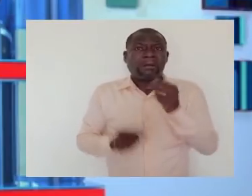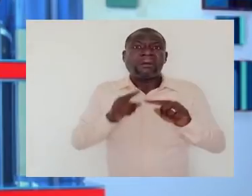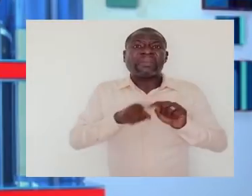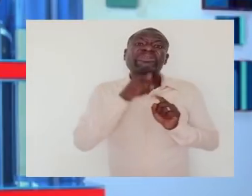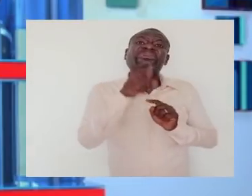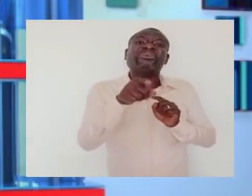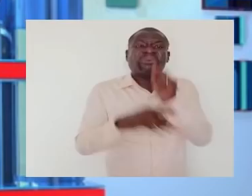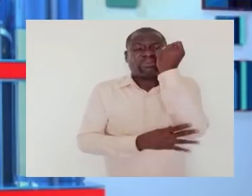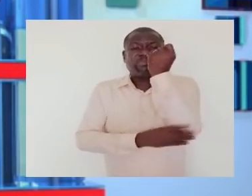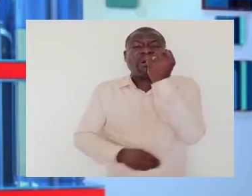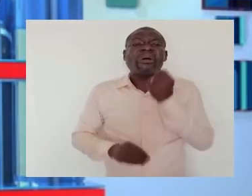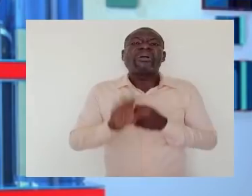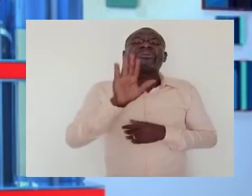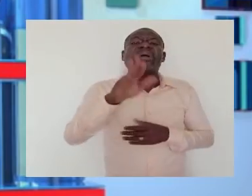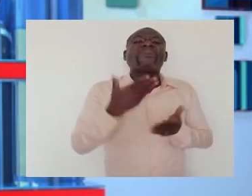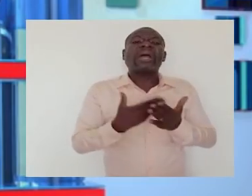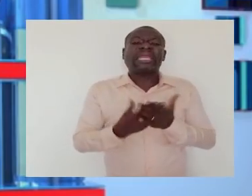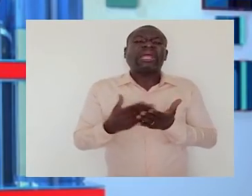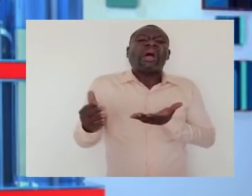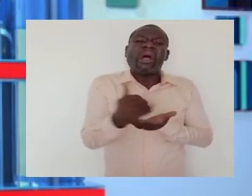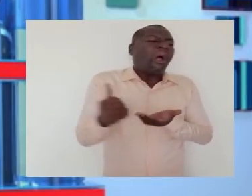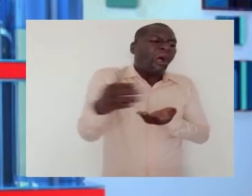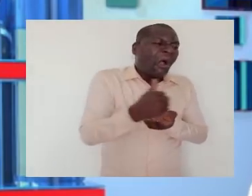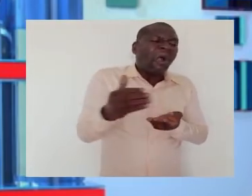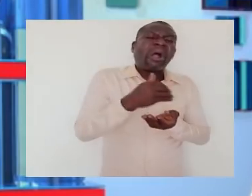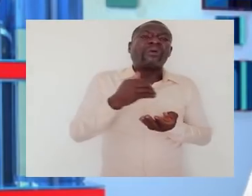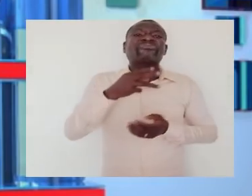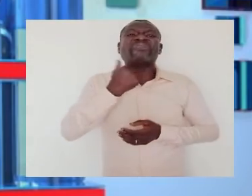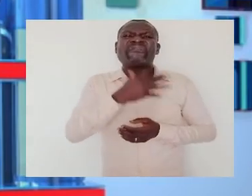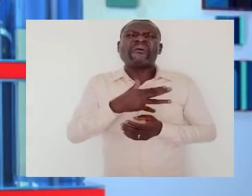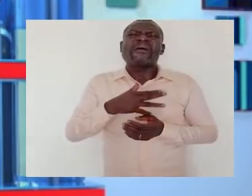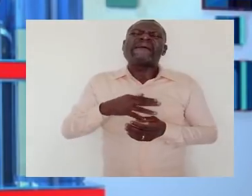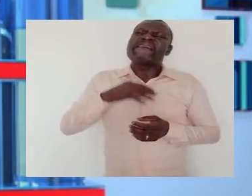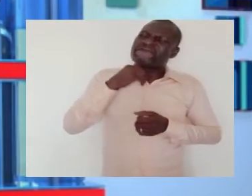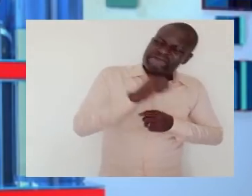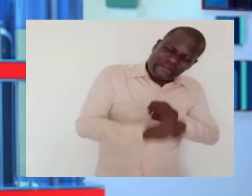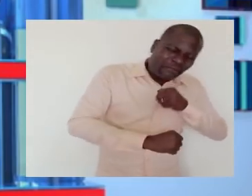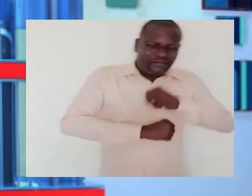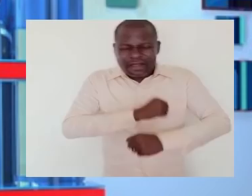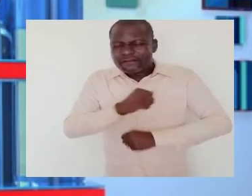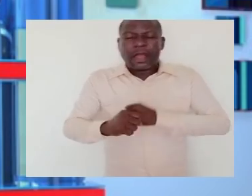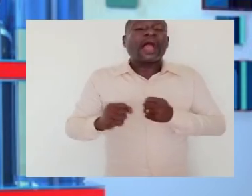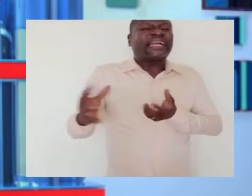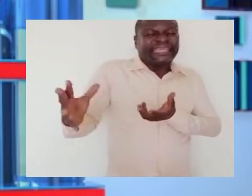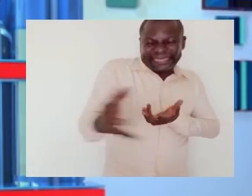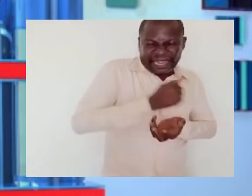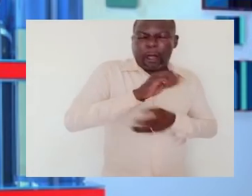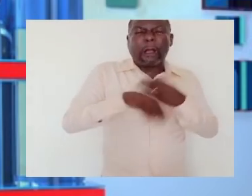no ne kapre a aka no osofo befa akwanuasa nyinara so ama osika aba abidi